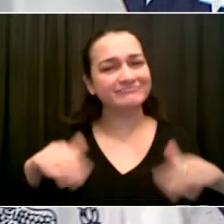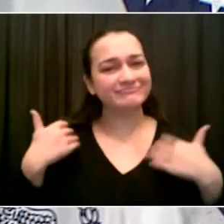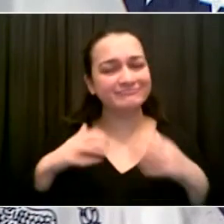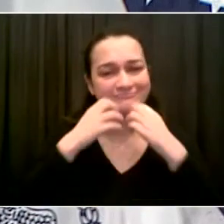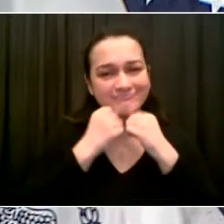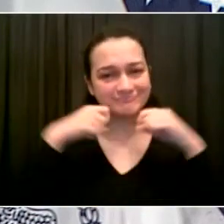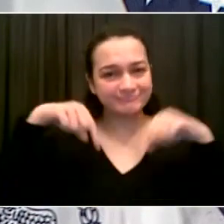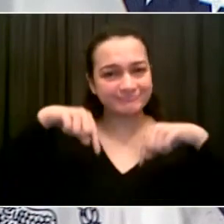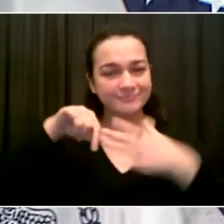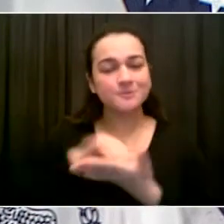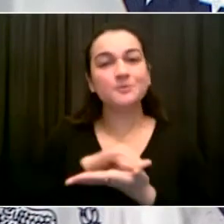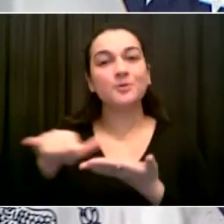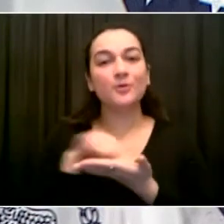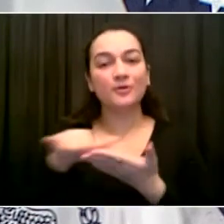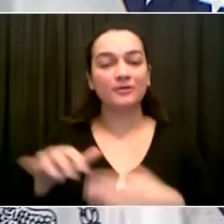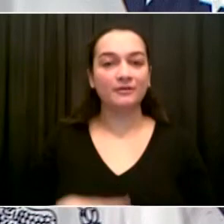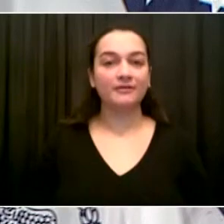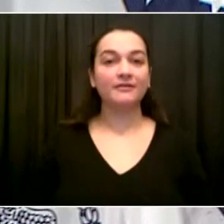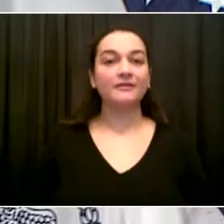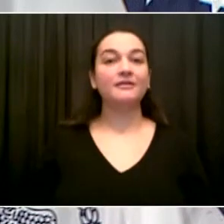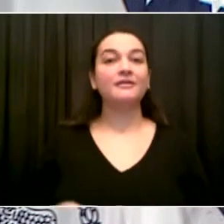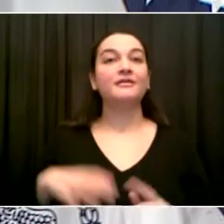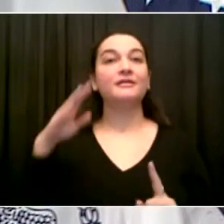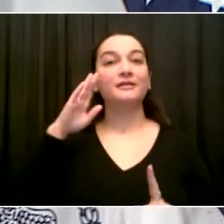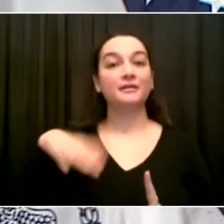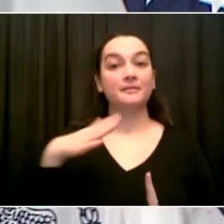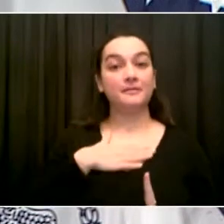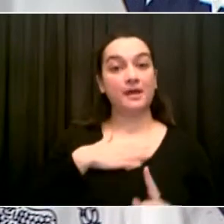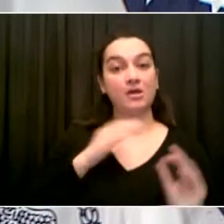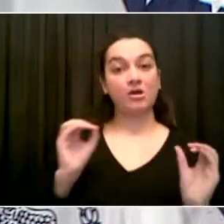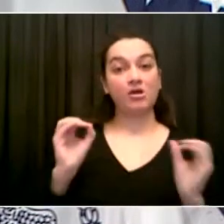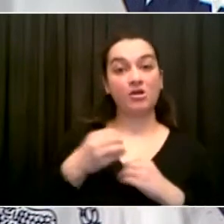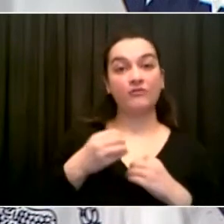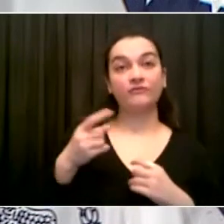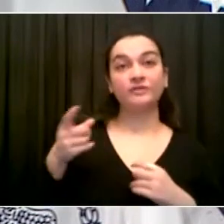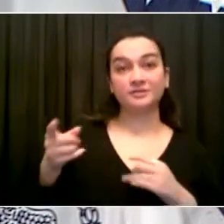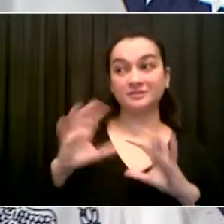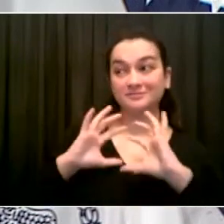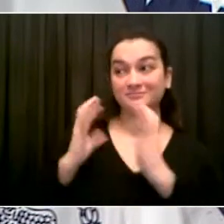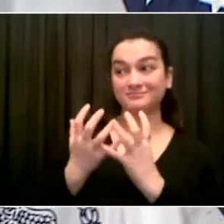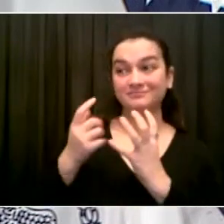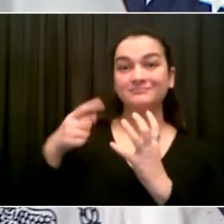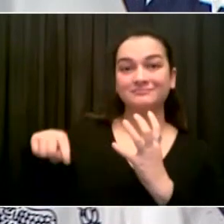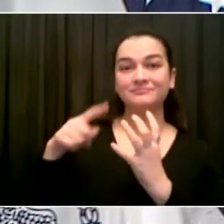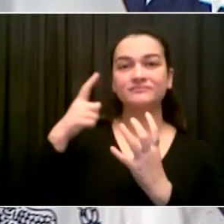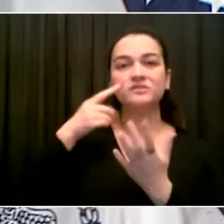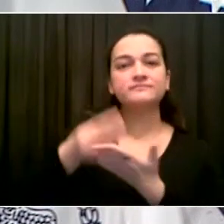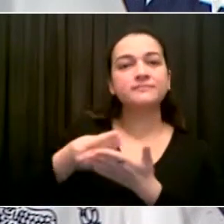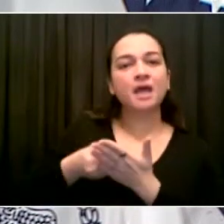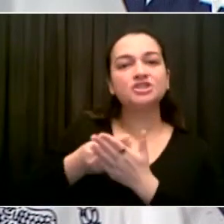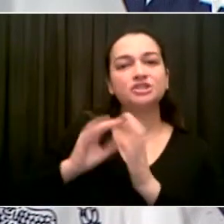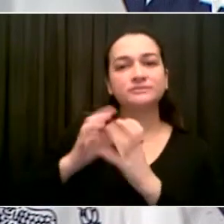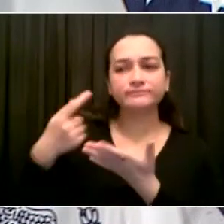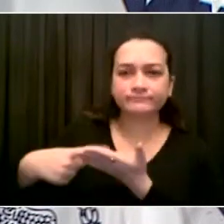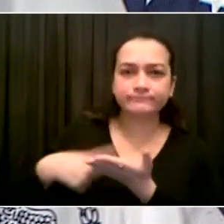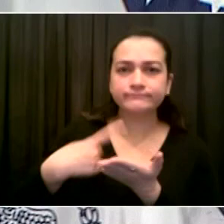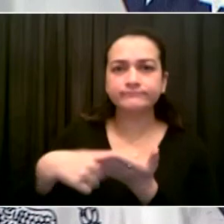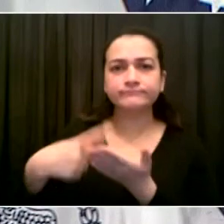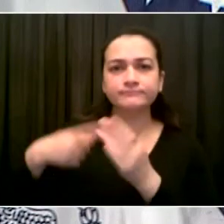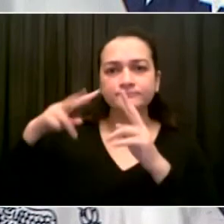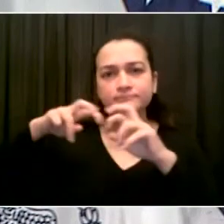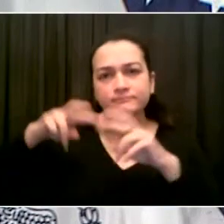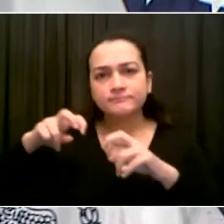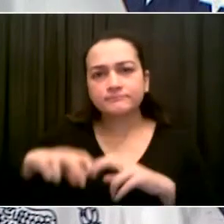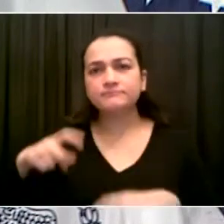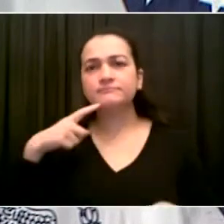New York City and billionaires who have left New York City, look at the millionaires and billionaires who have moved into New York City. And they said to me, well, those numbers kind of even out, but what's really interesting